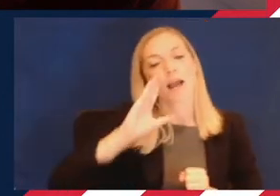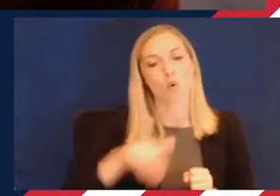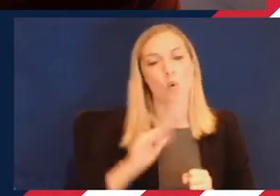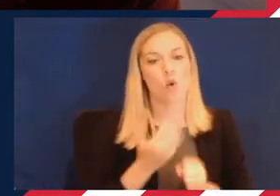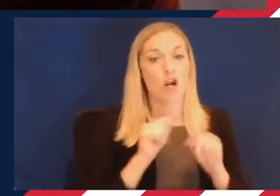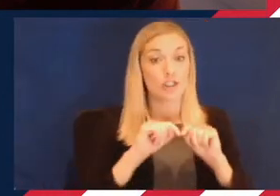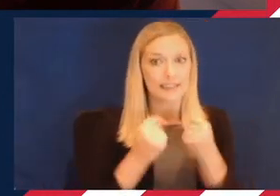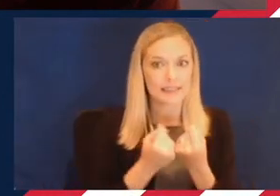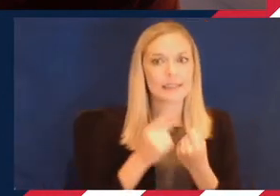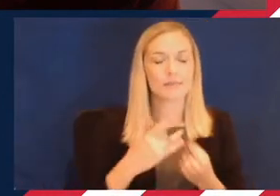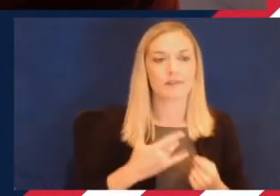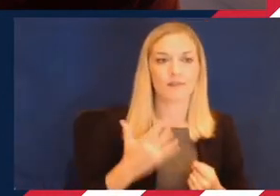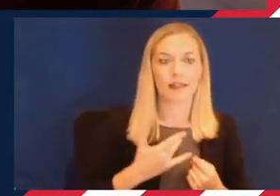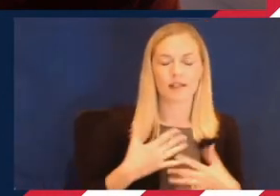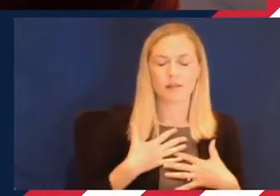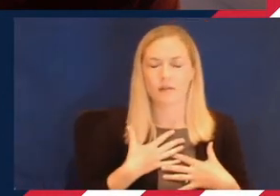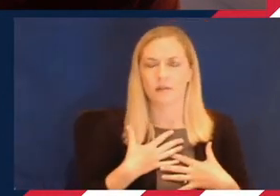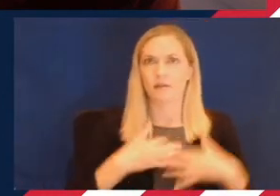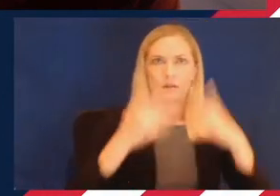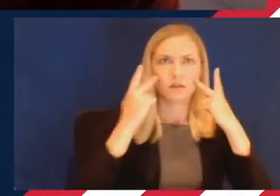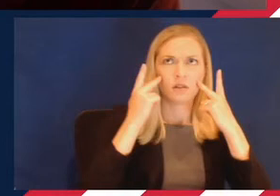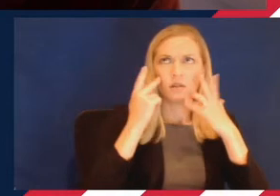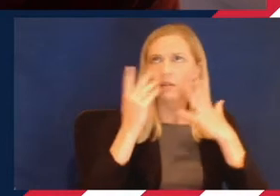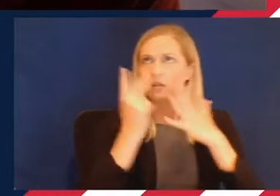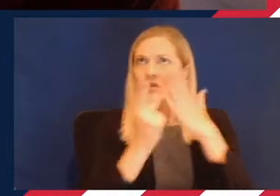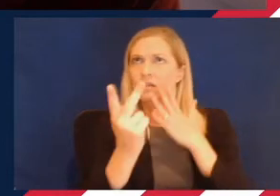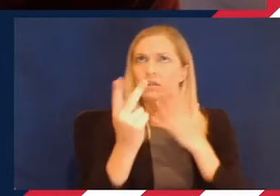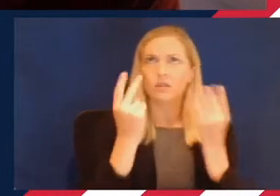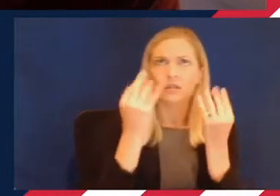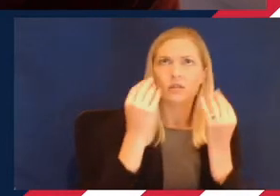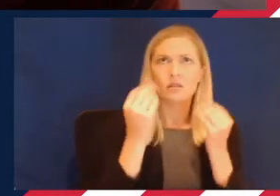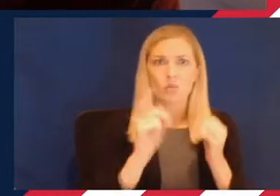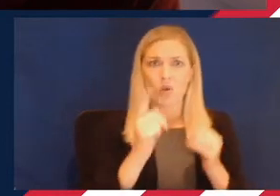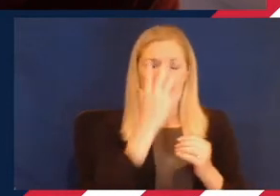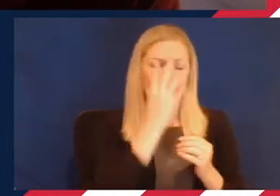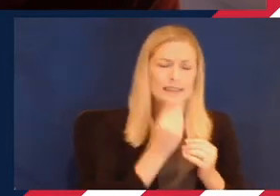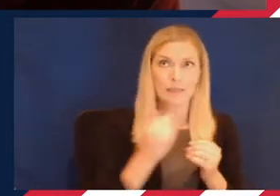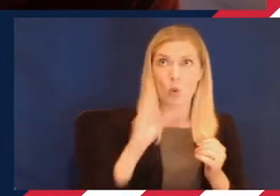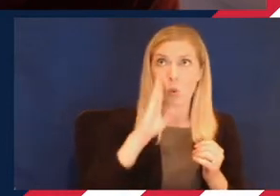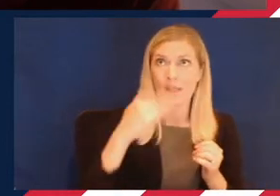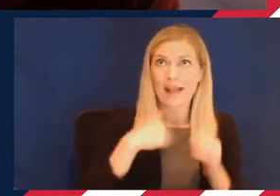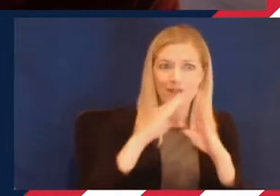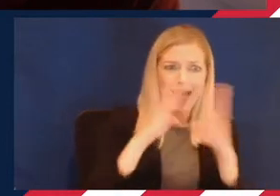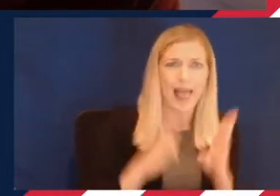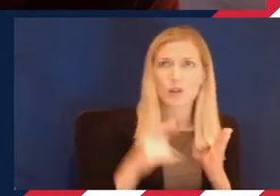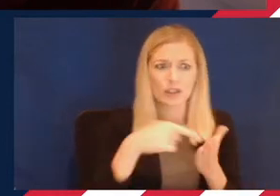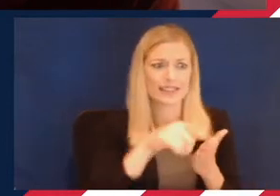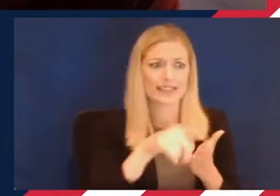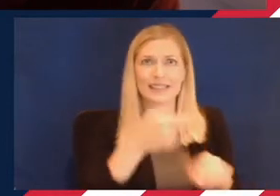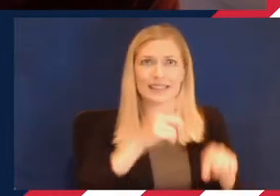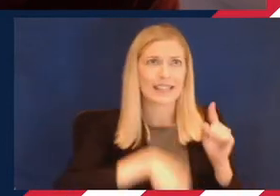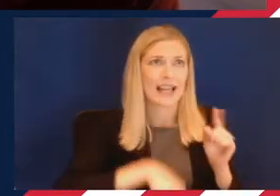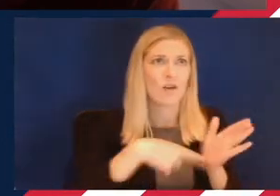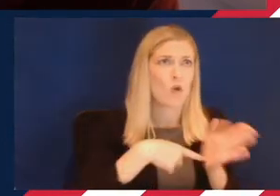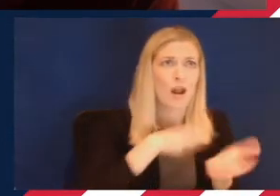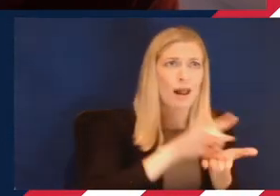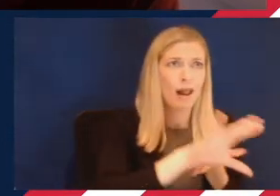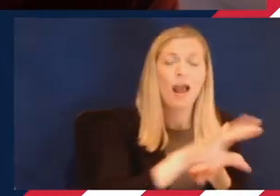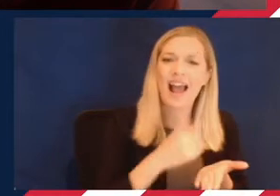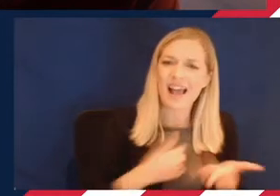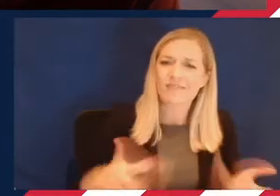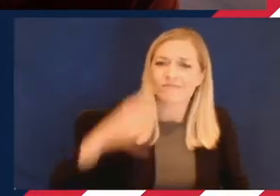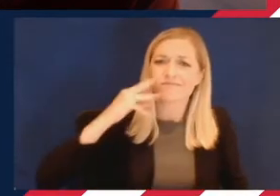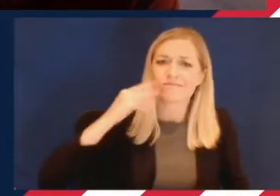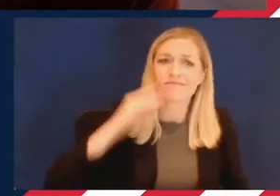not knowing what the future is going to be, where you're going to sleep, if you're going to have a house. I've been there. When I was 16 years old, I was chased out of my house for